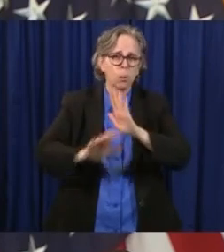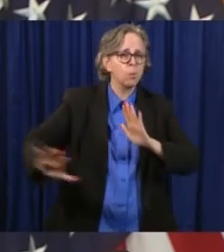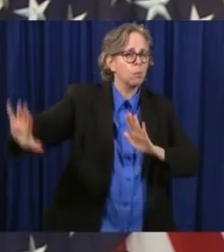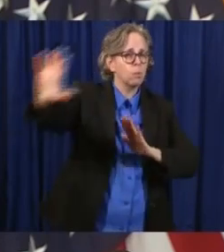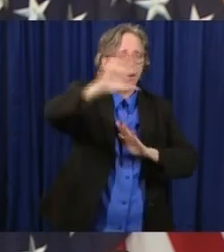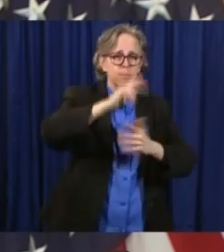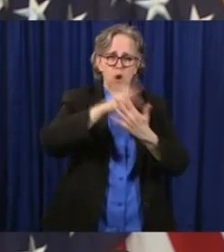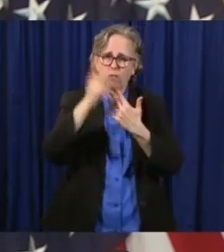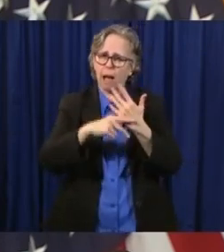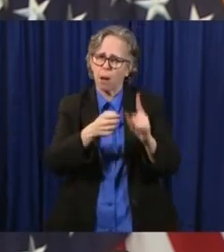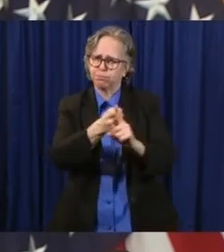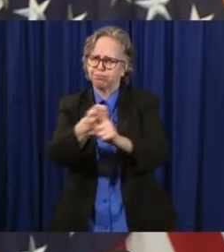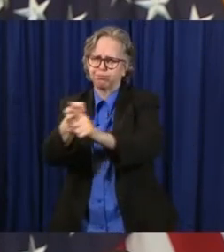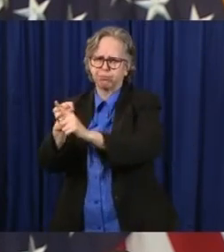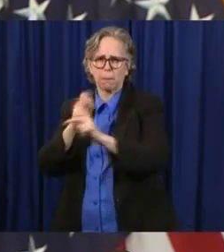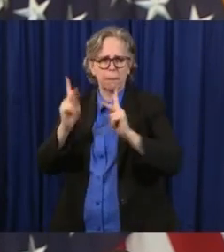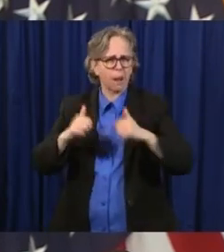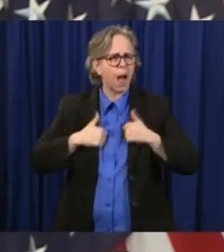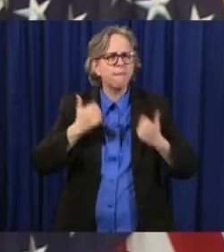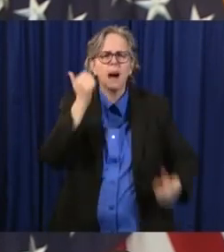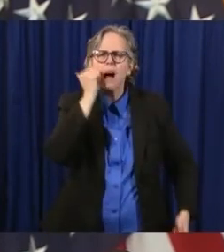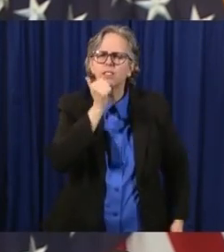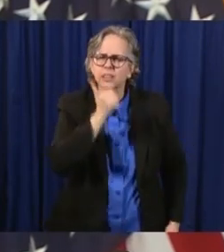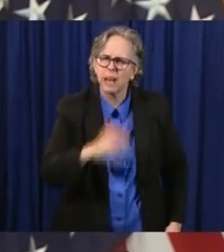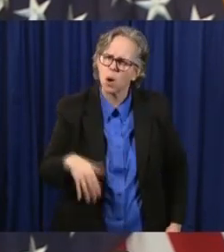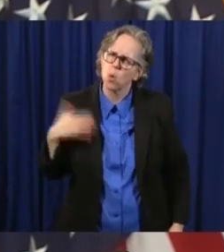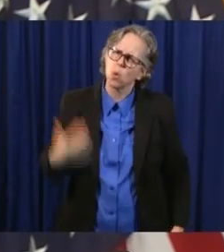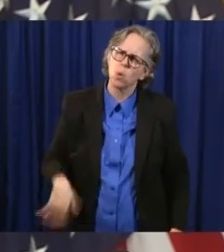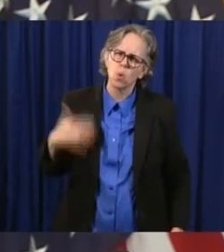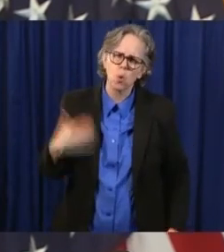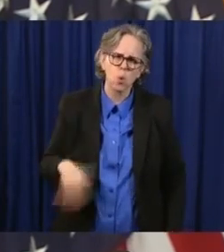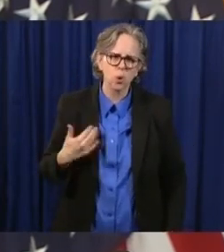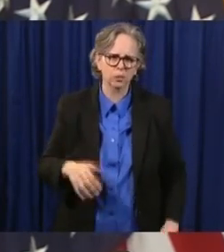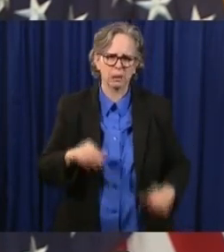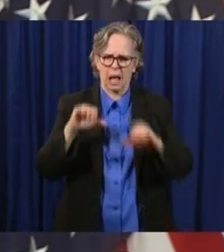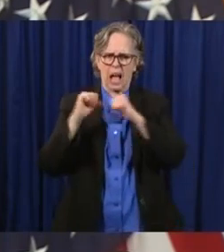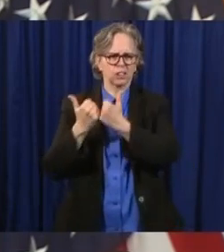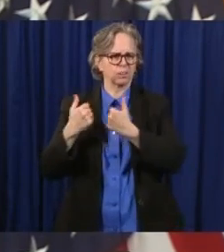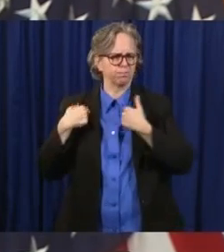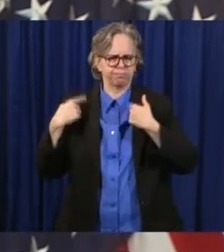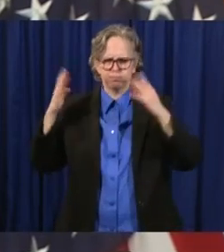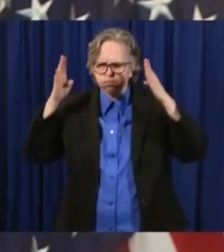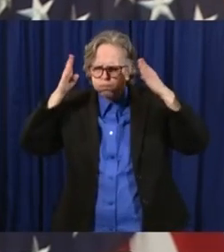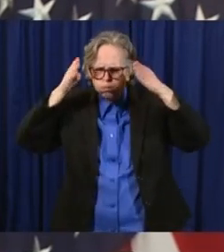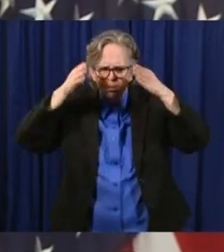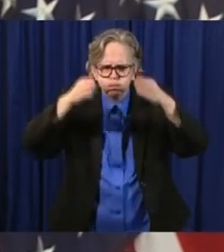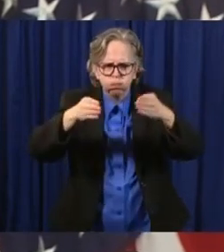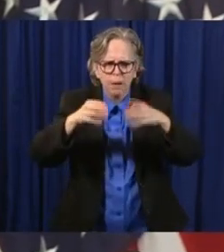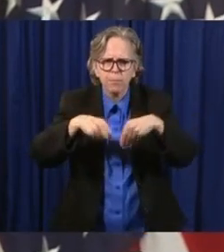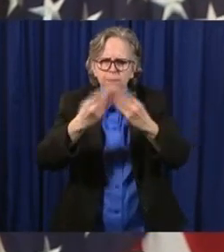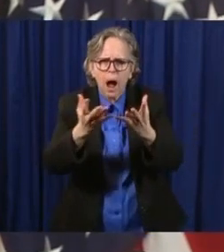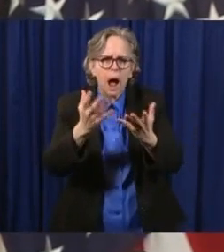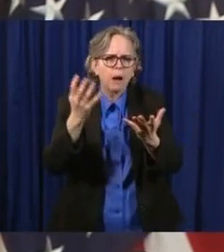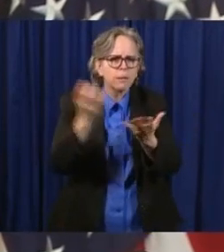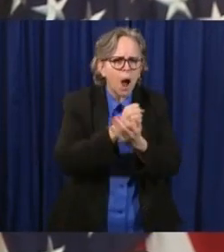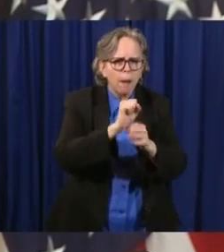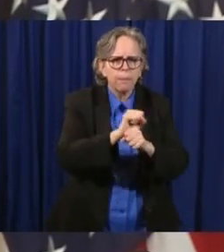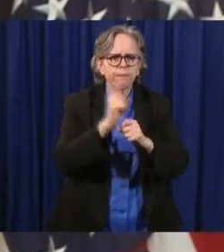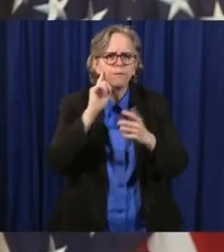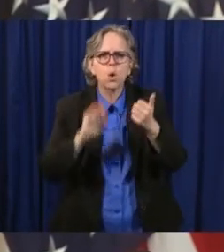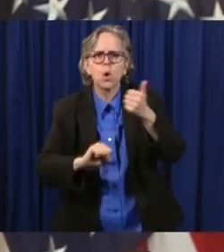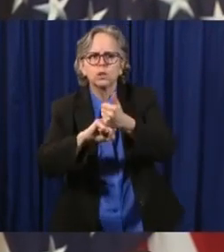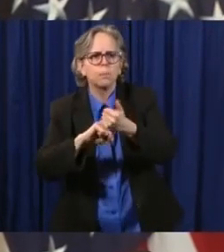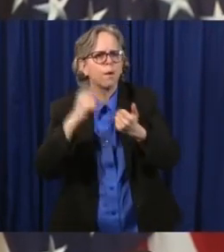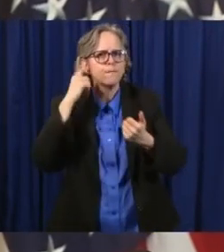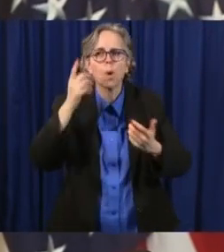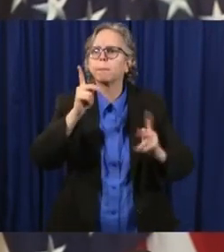every day. Our agency has always focused on providing opportunities and support for people in need, and now